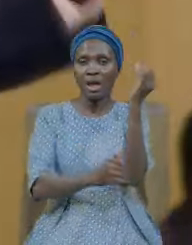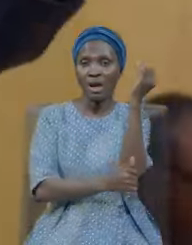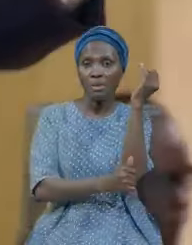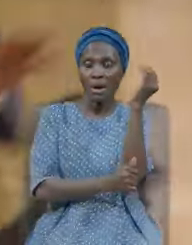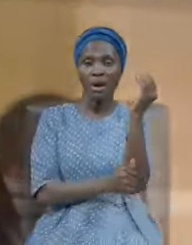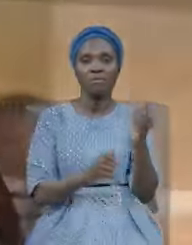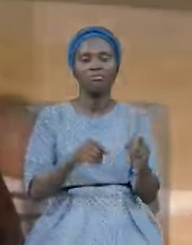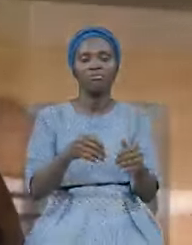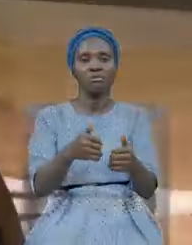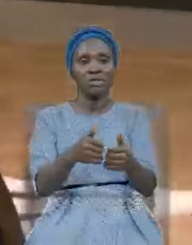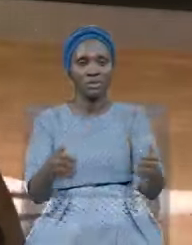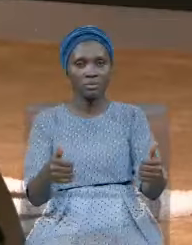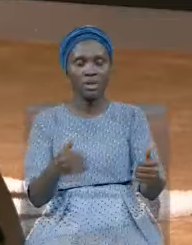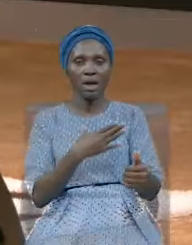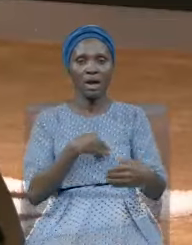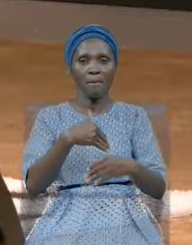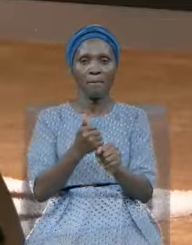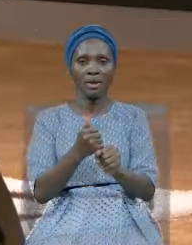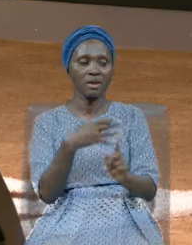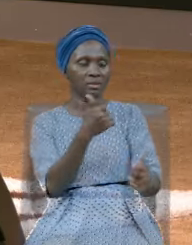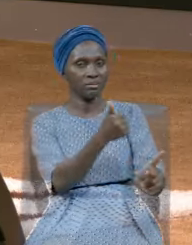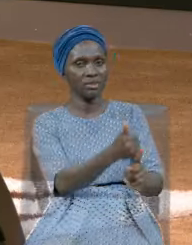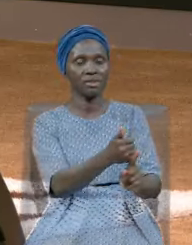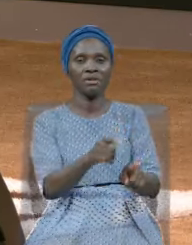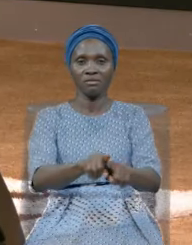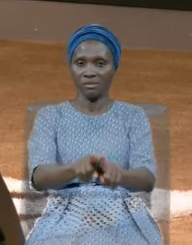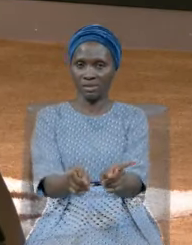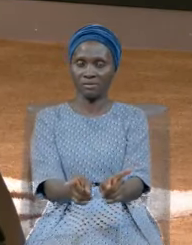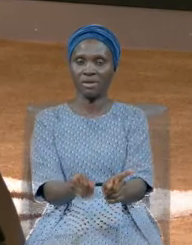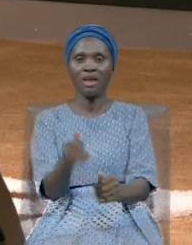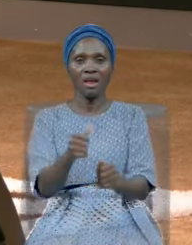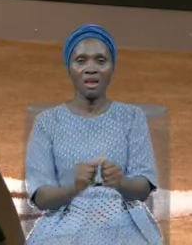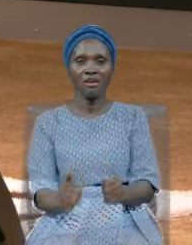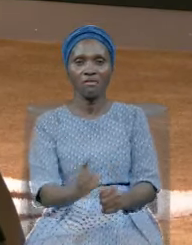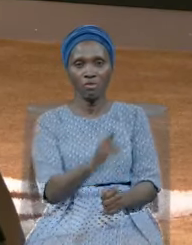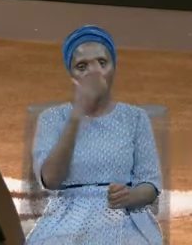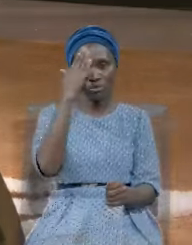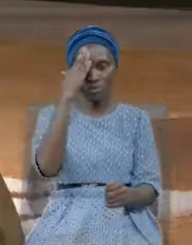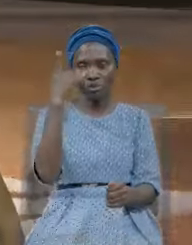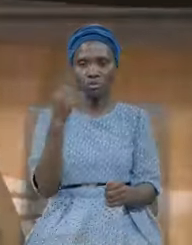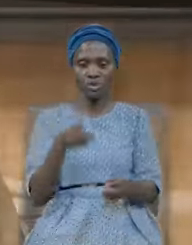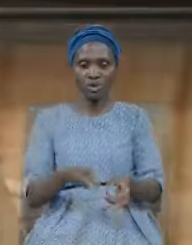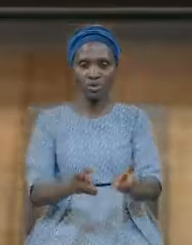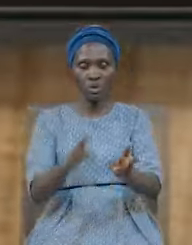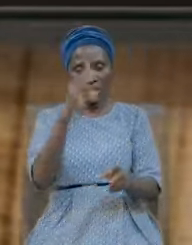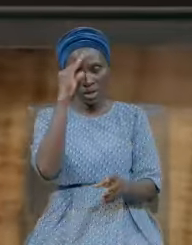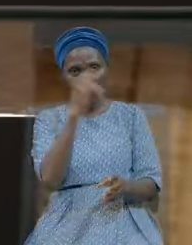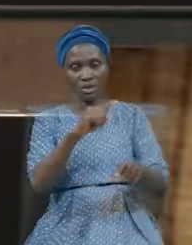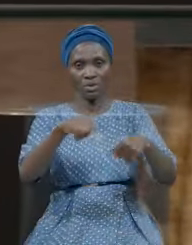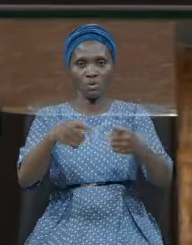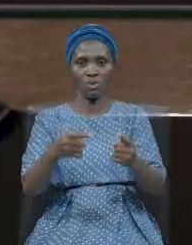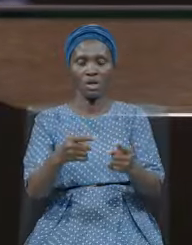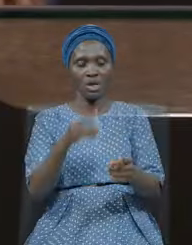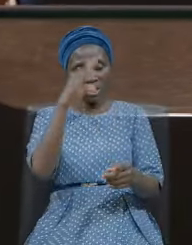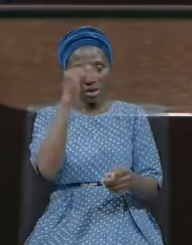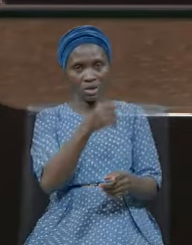by obedience. Everybody knew the steps he took, the way he went. He was not like the